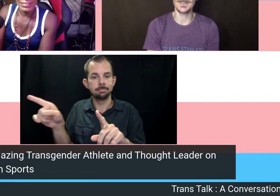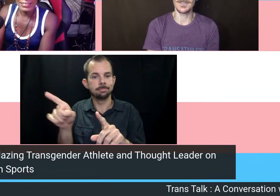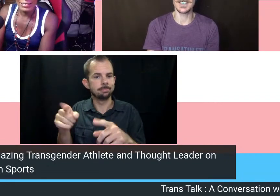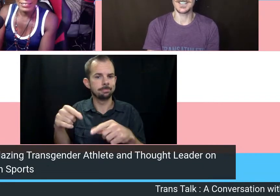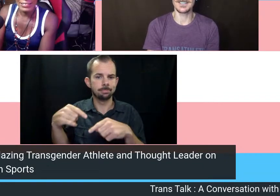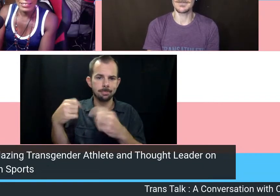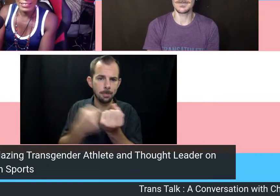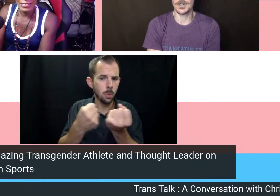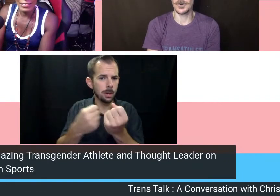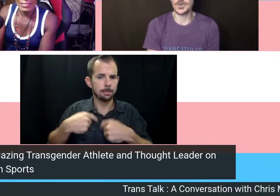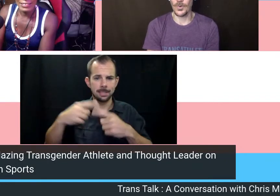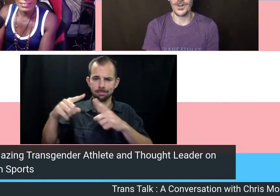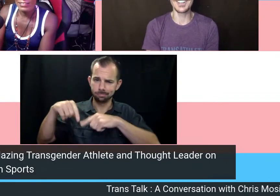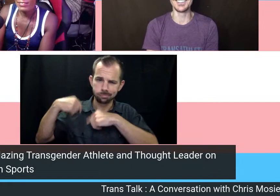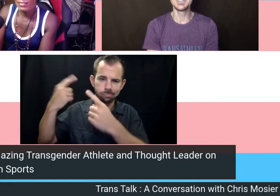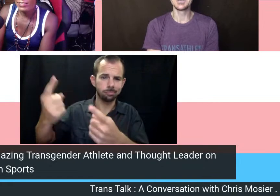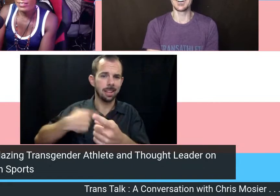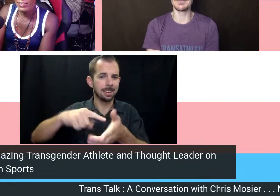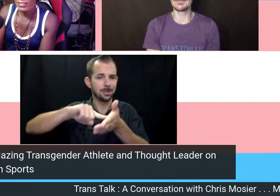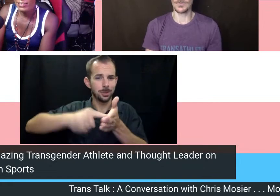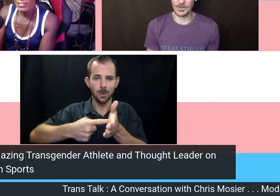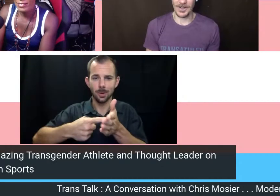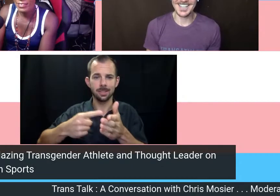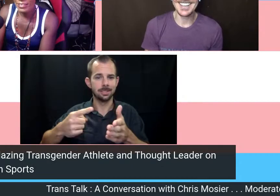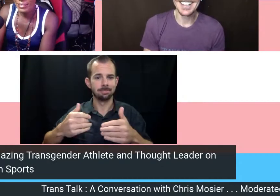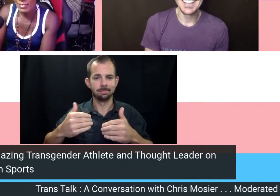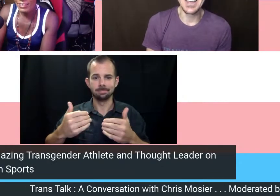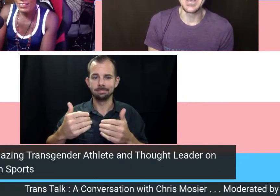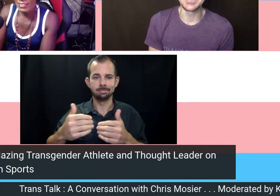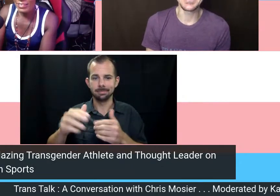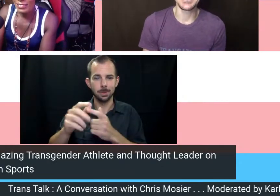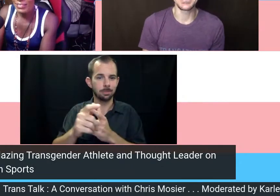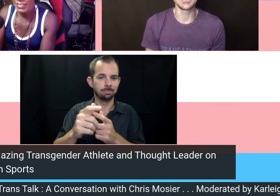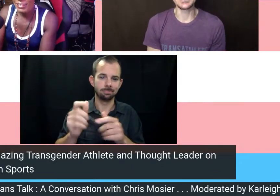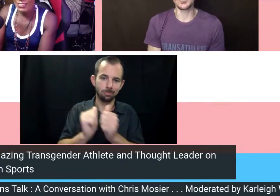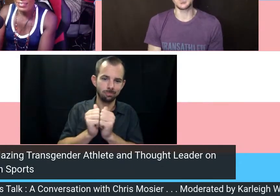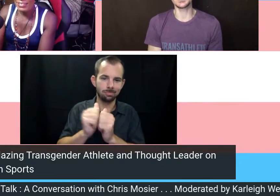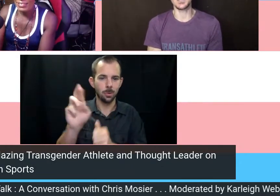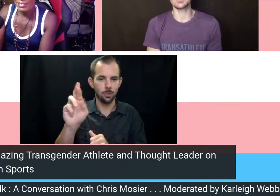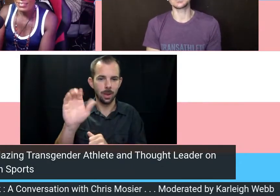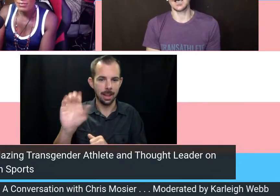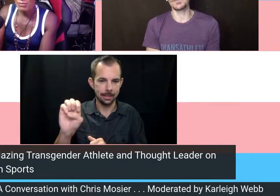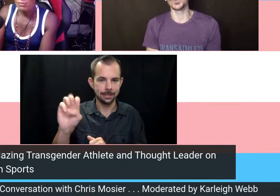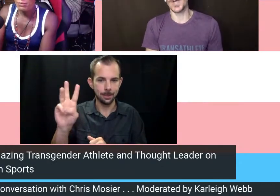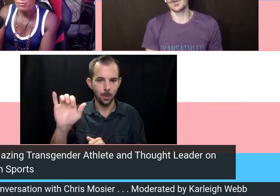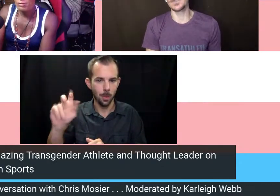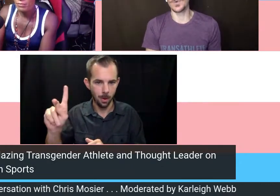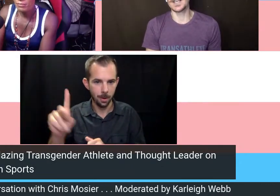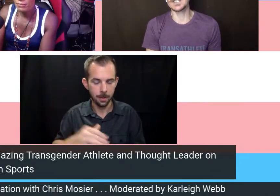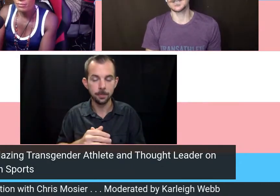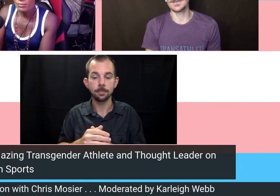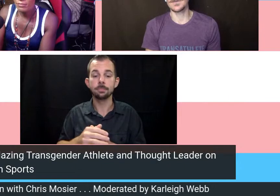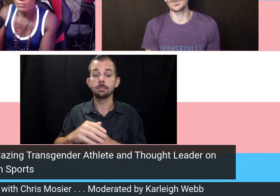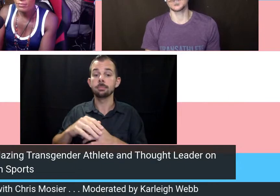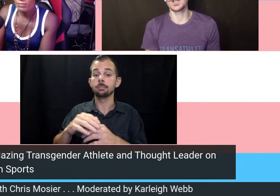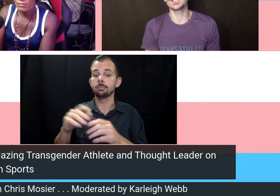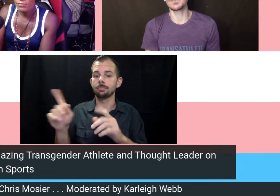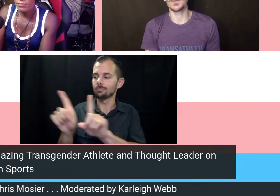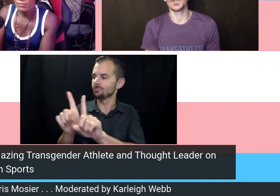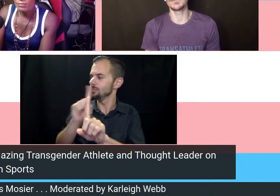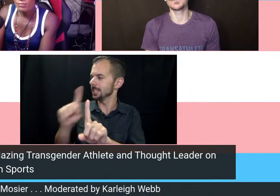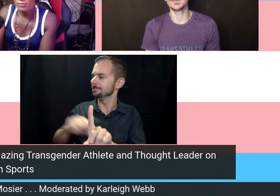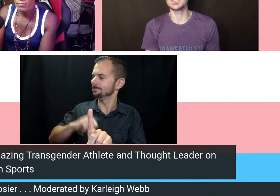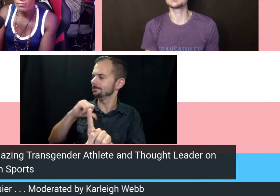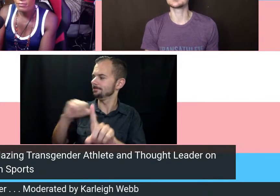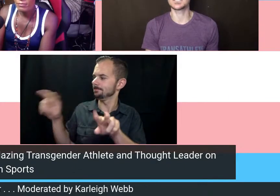I started to walk, race walk. And then as I pulled out of the race, it was great